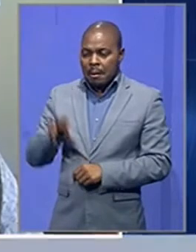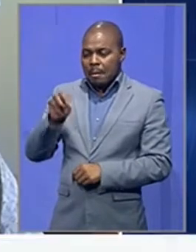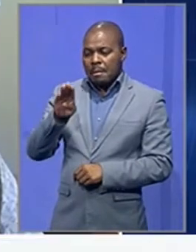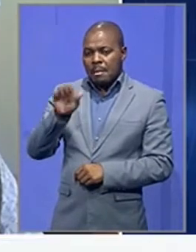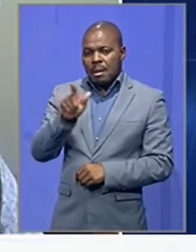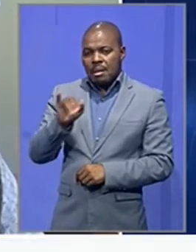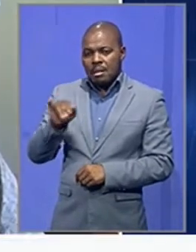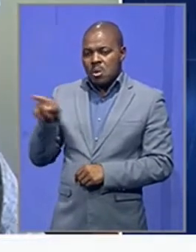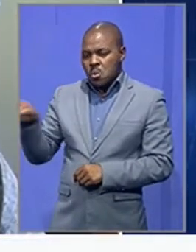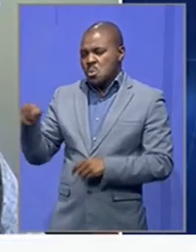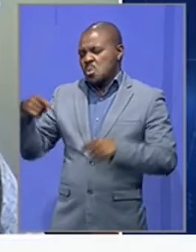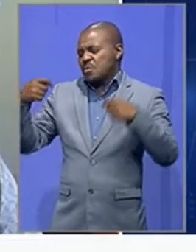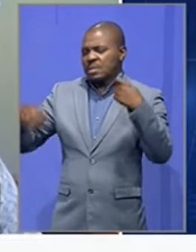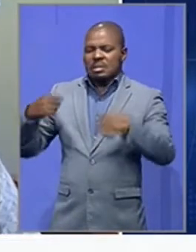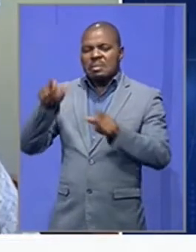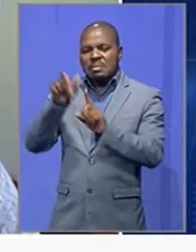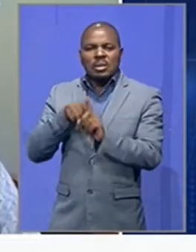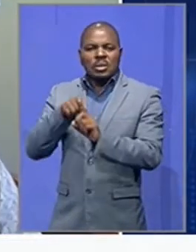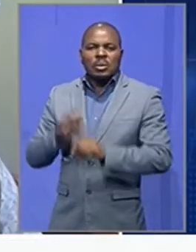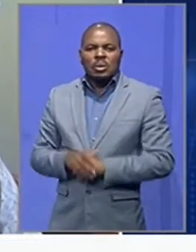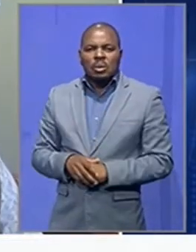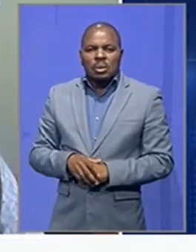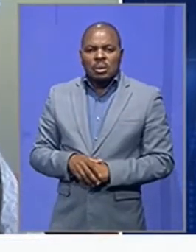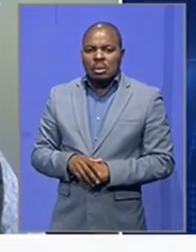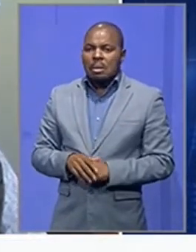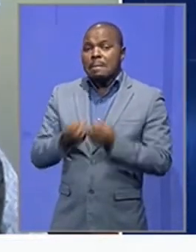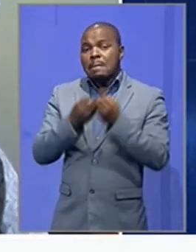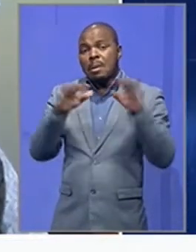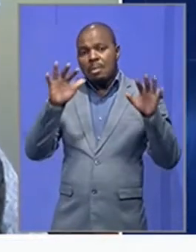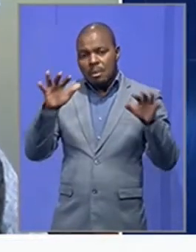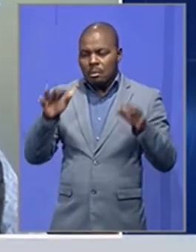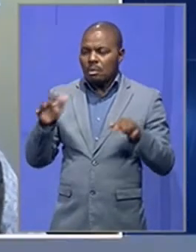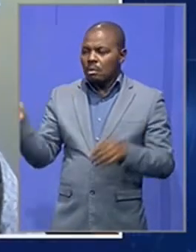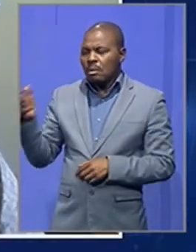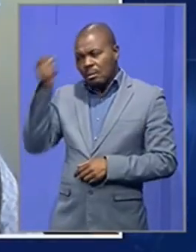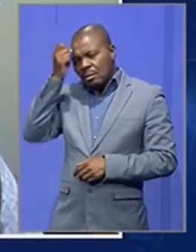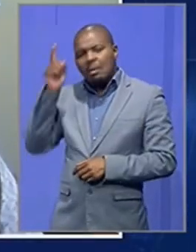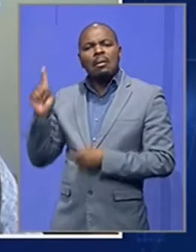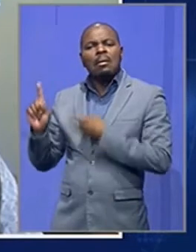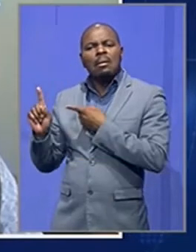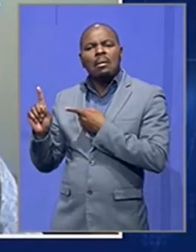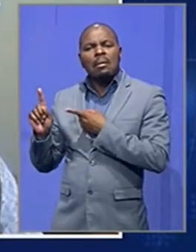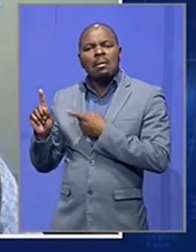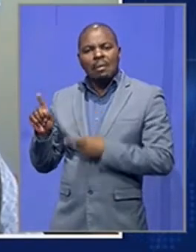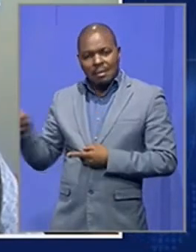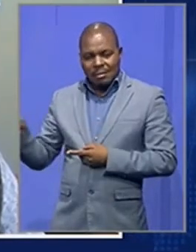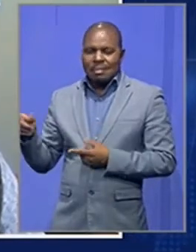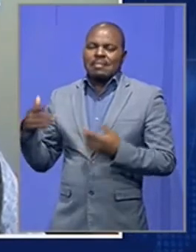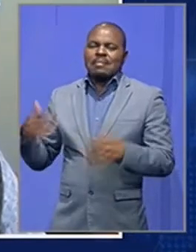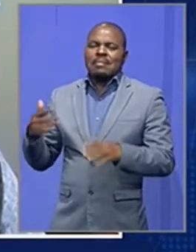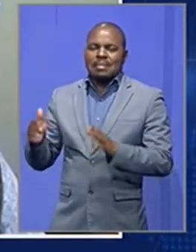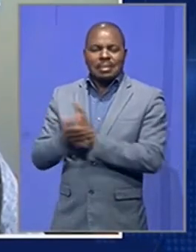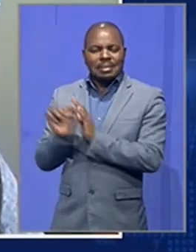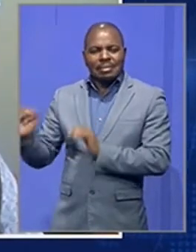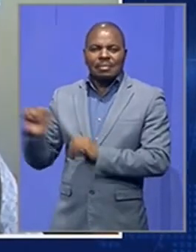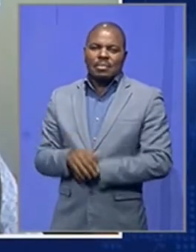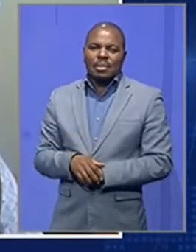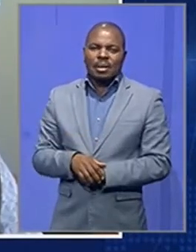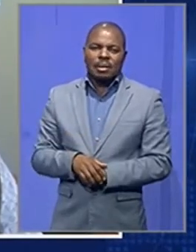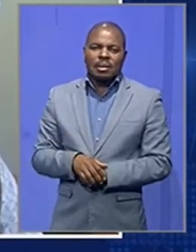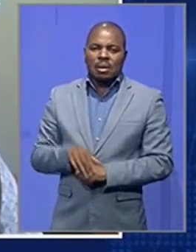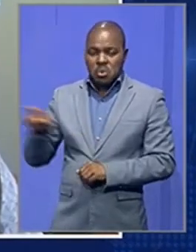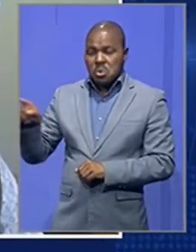dynamic young lady and she resonates with people, and I think that's one of her biggest assets, and she certainly